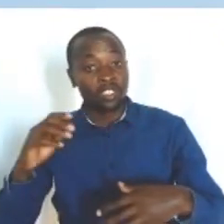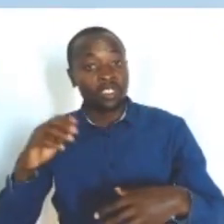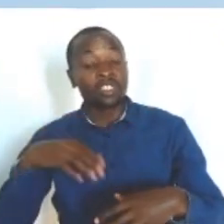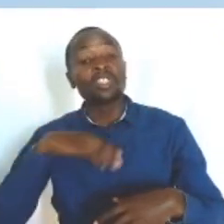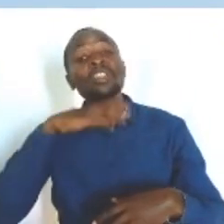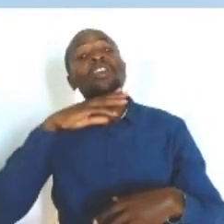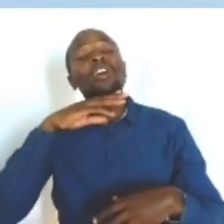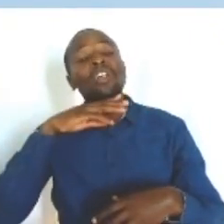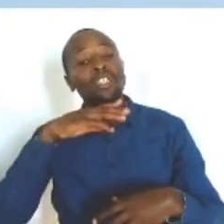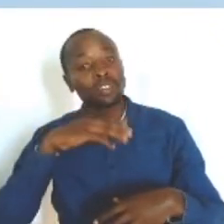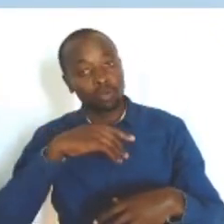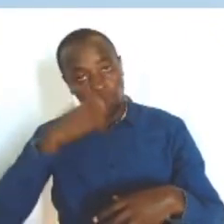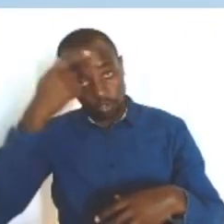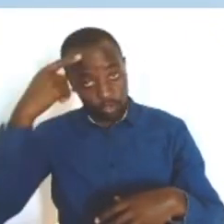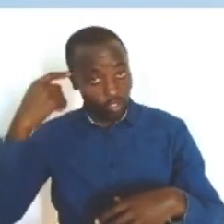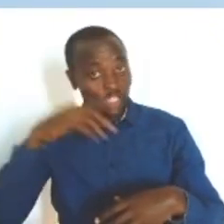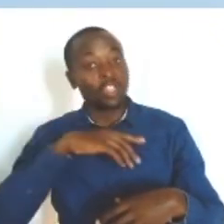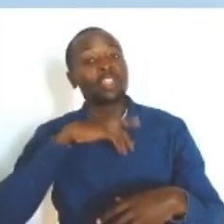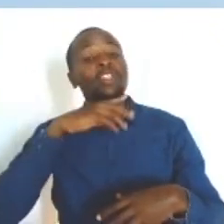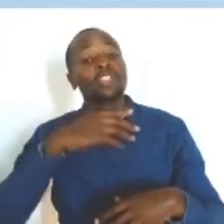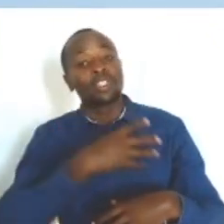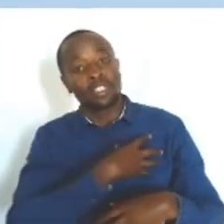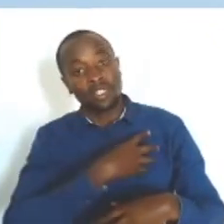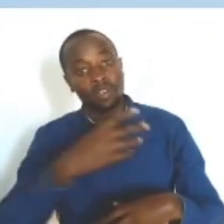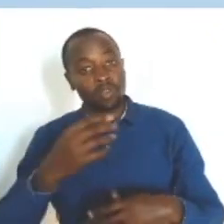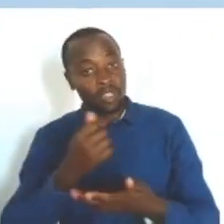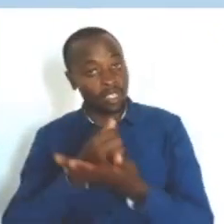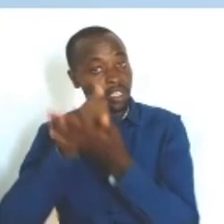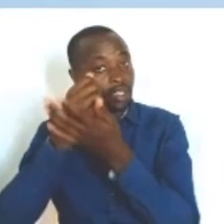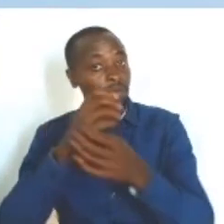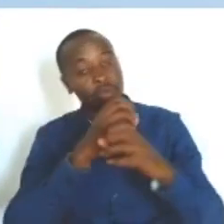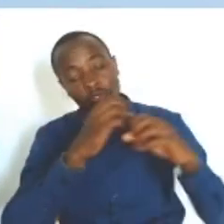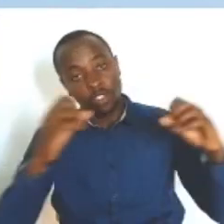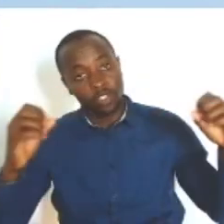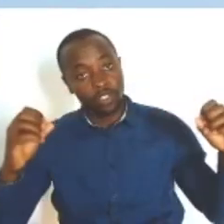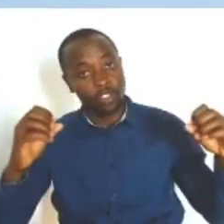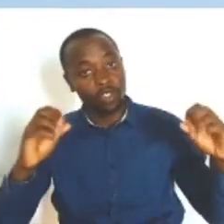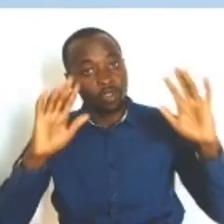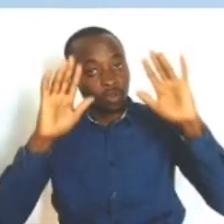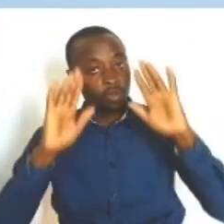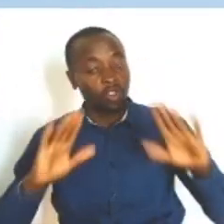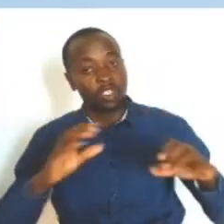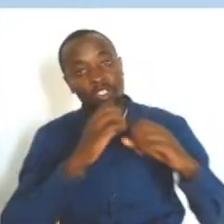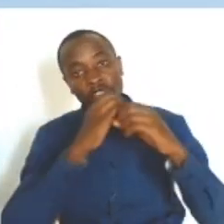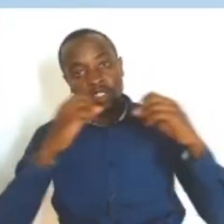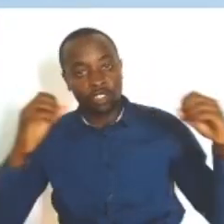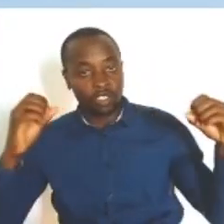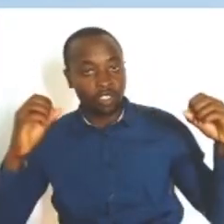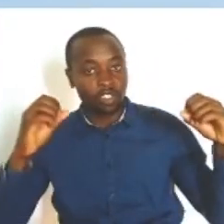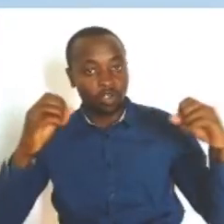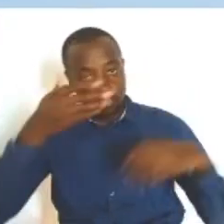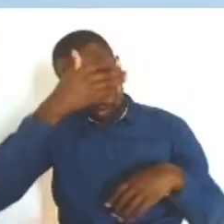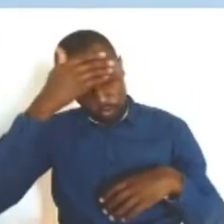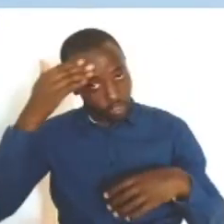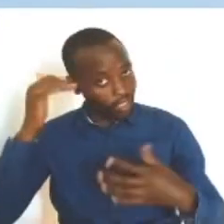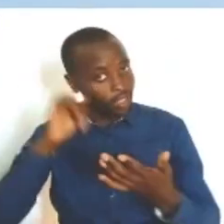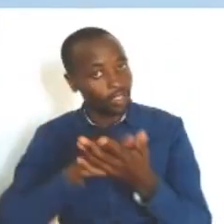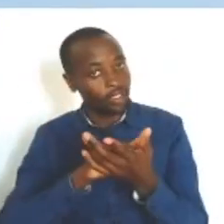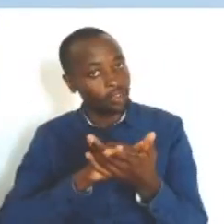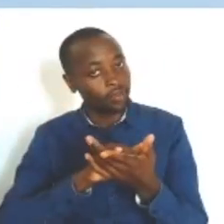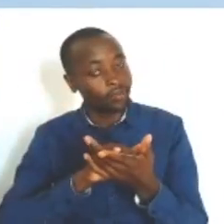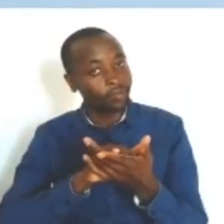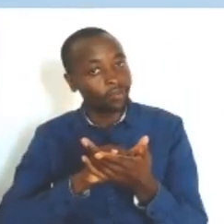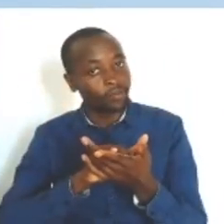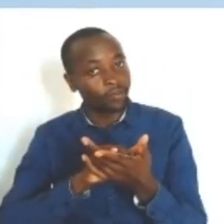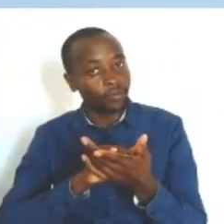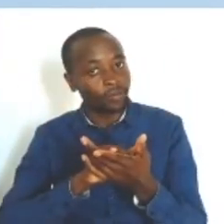dead. The wealth you have accumulated won't help you anymore. It's no longer important. And we forget that as